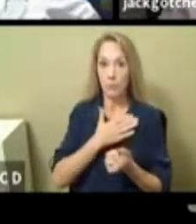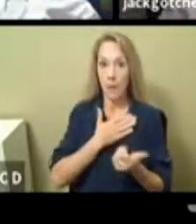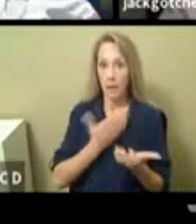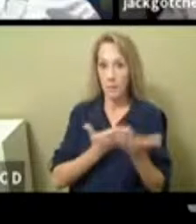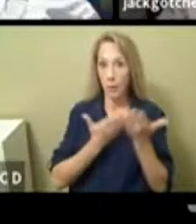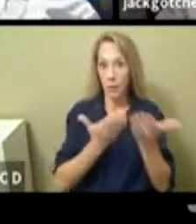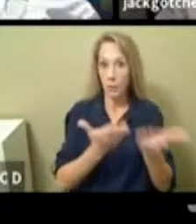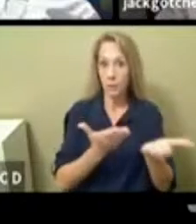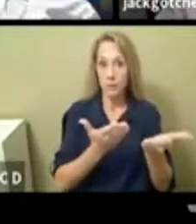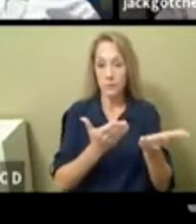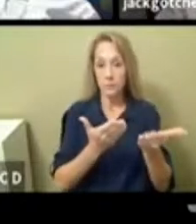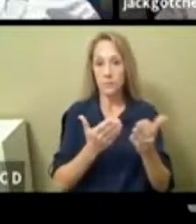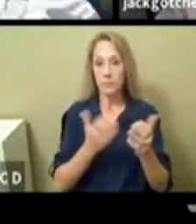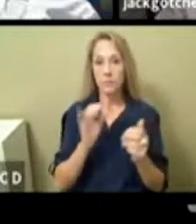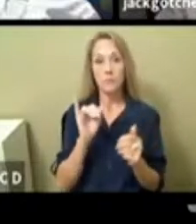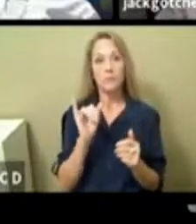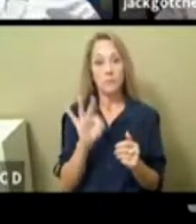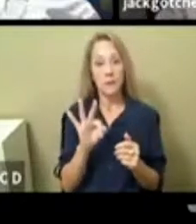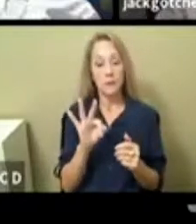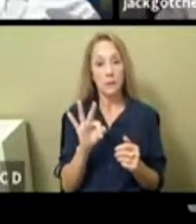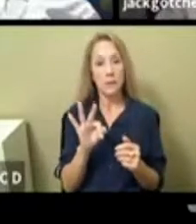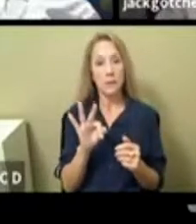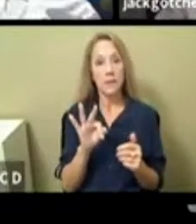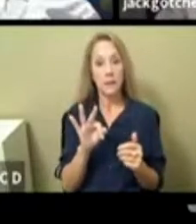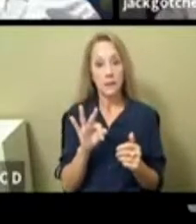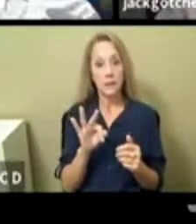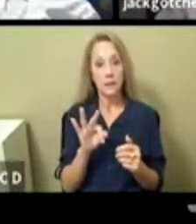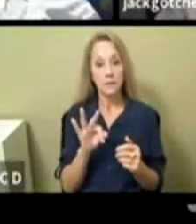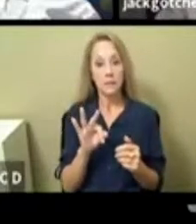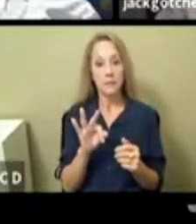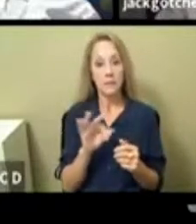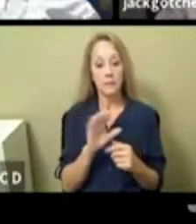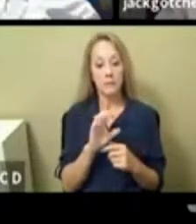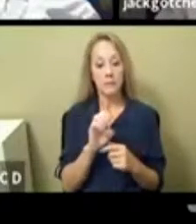motion. So if we change the end date to